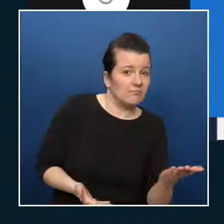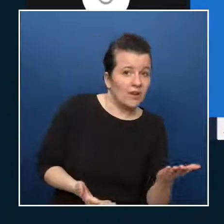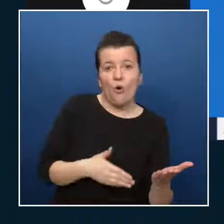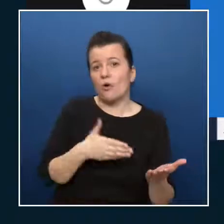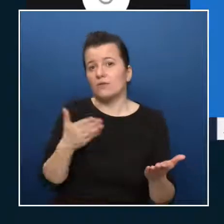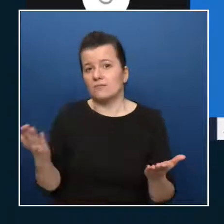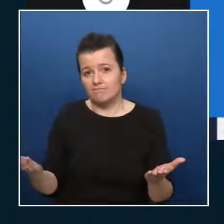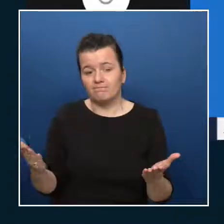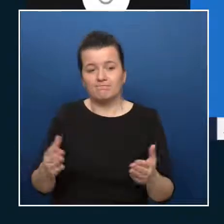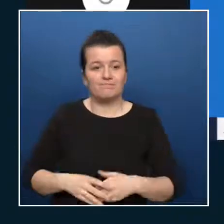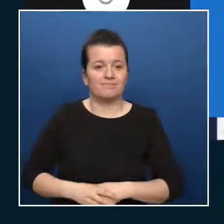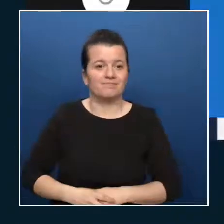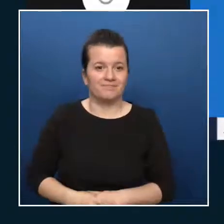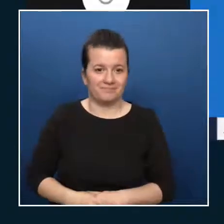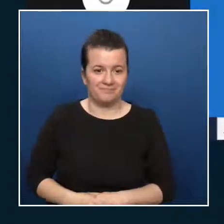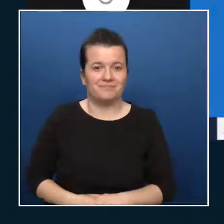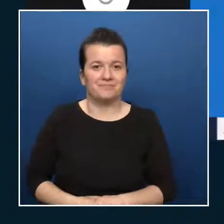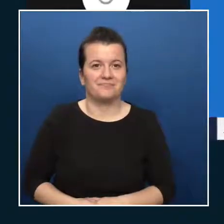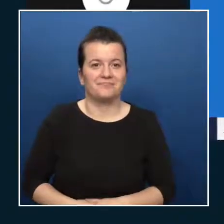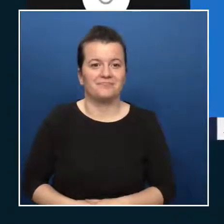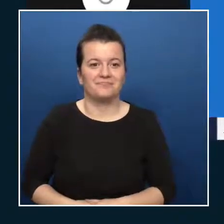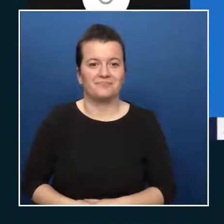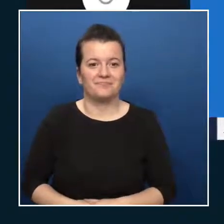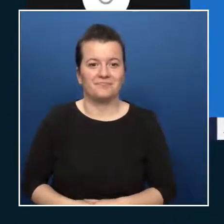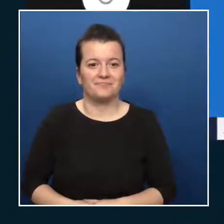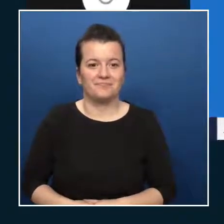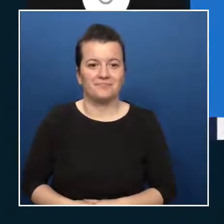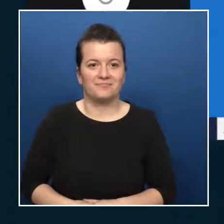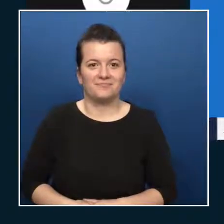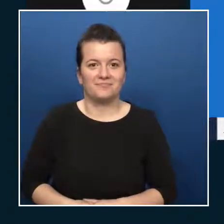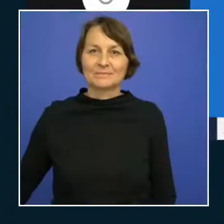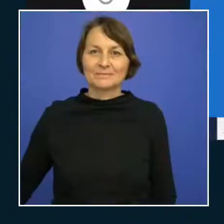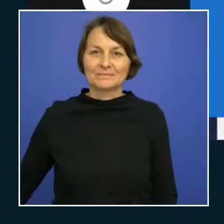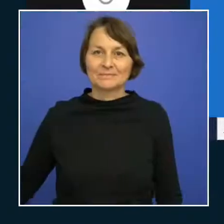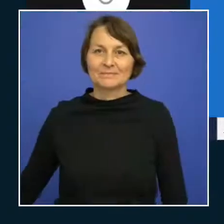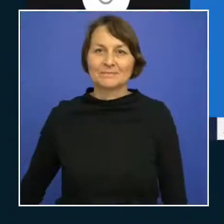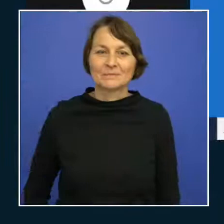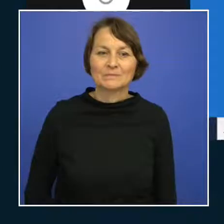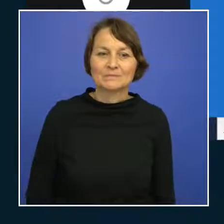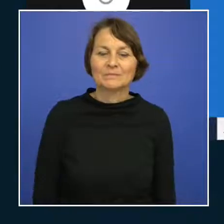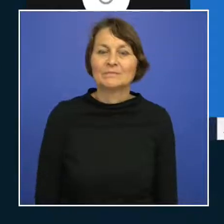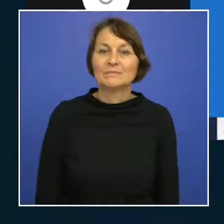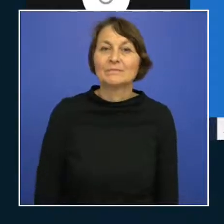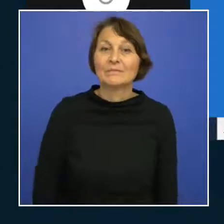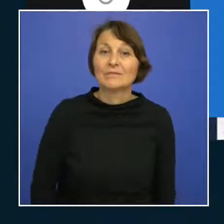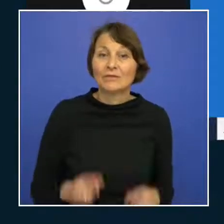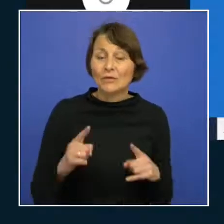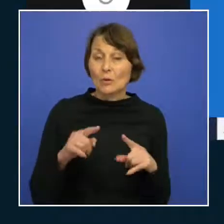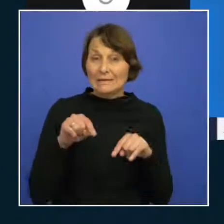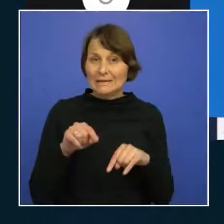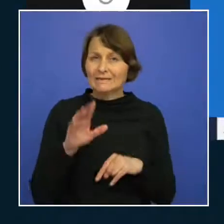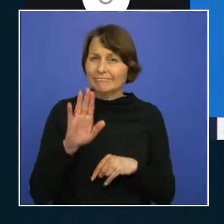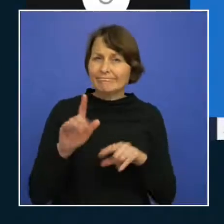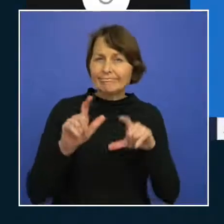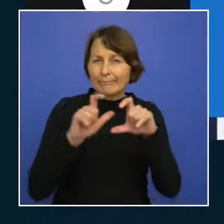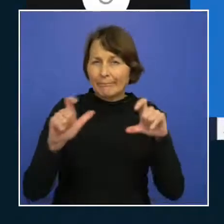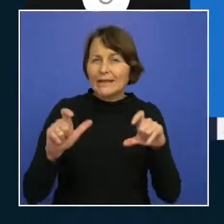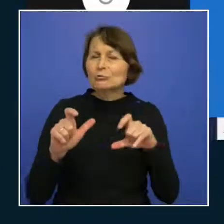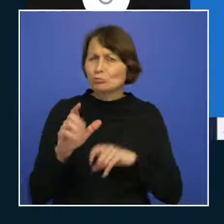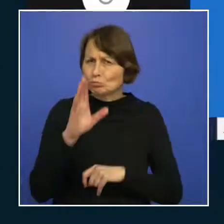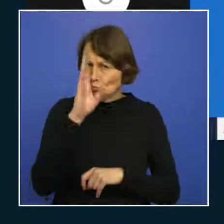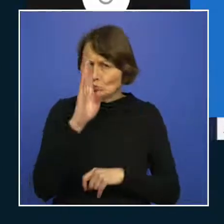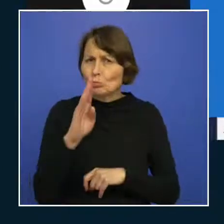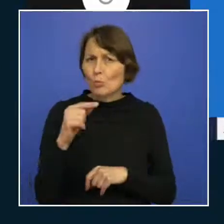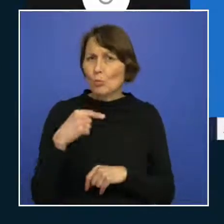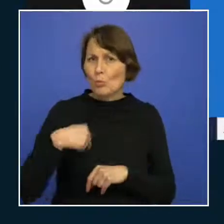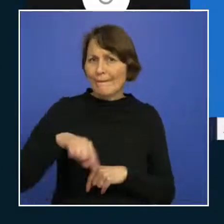when Dawood and I were working, the needs of the business were kind of pretty straightforward. We had just a very small engineering team, and